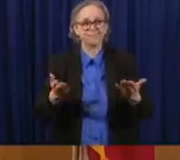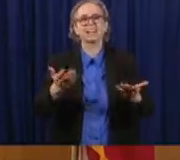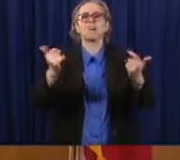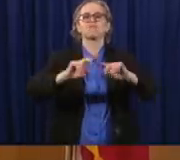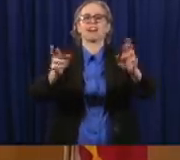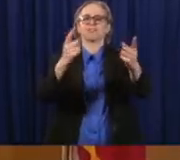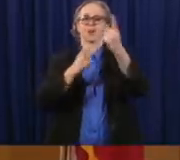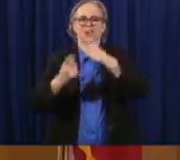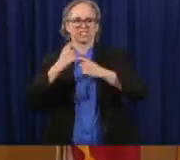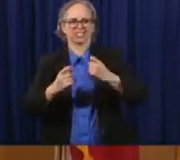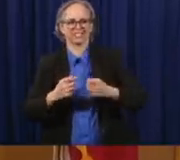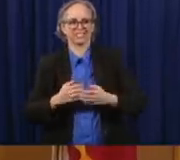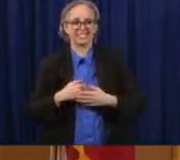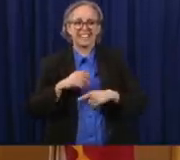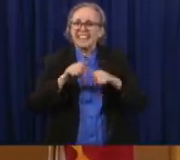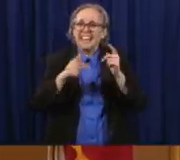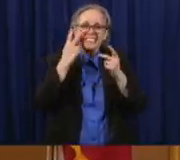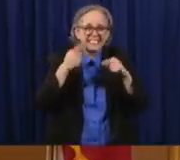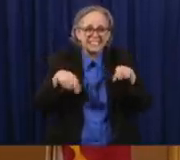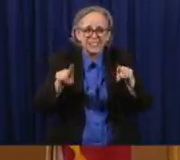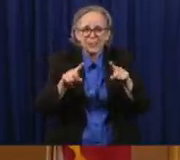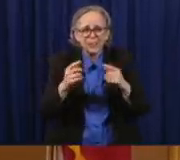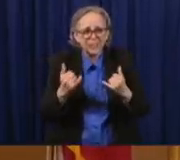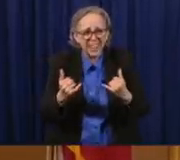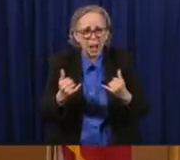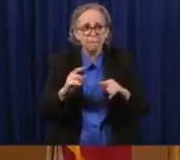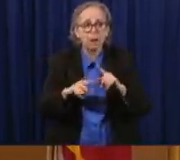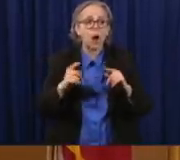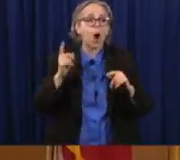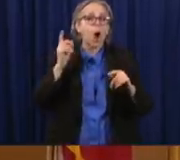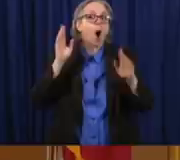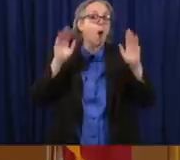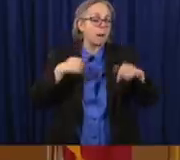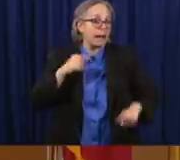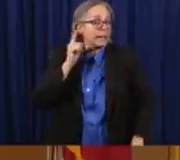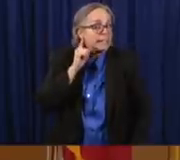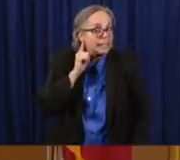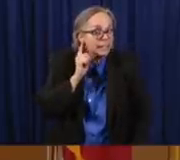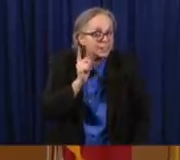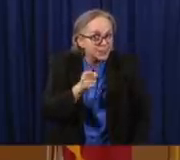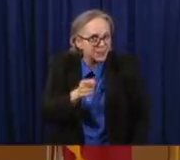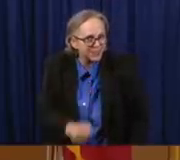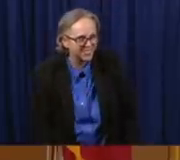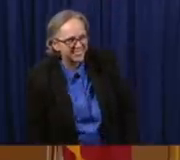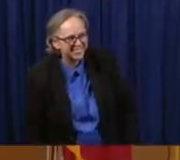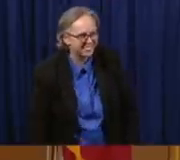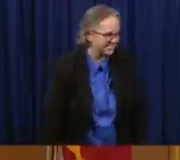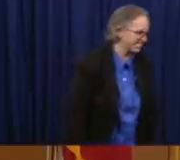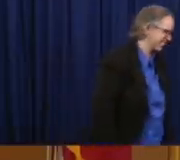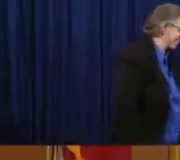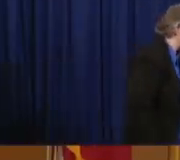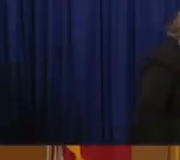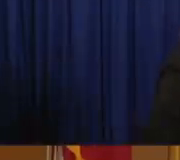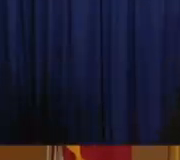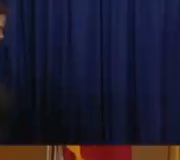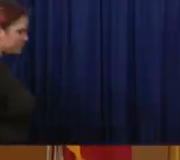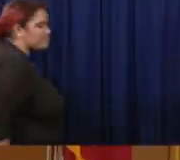which I can't see you guys now, but I hope I can hear you. So. Good afternoon. It's Laura Bischoff, Dayton Daily